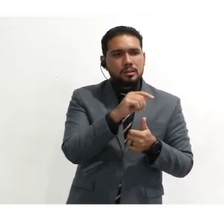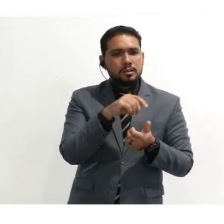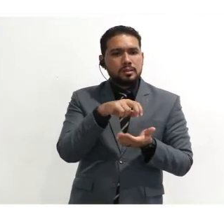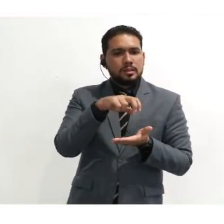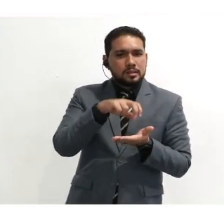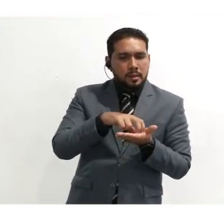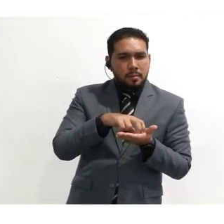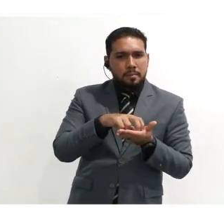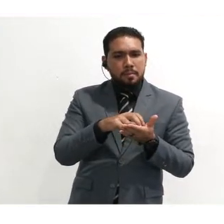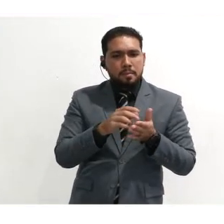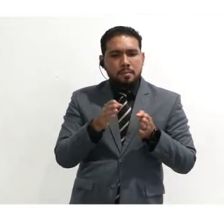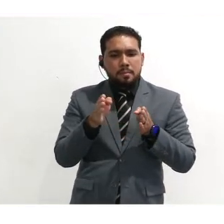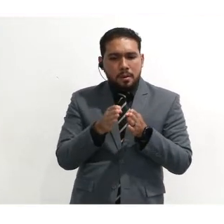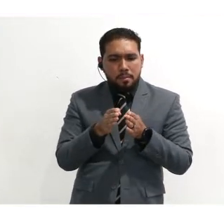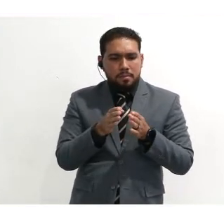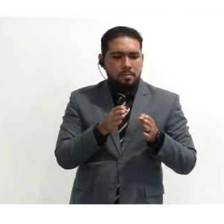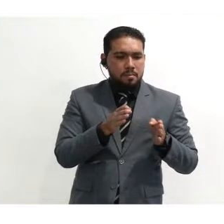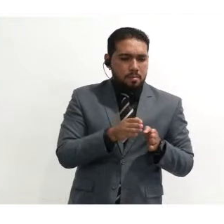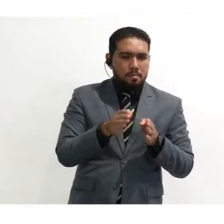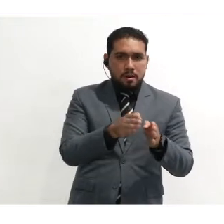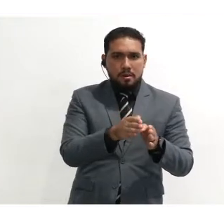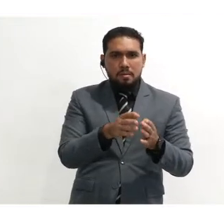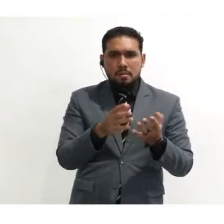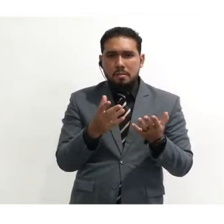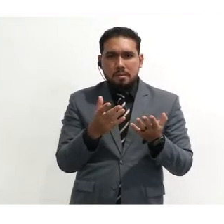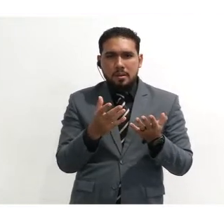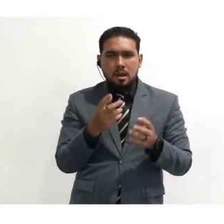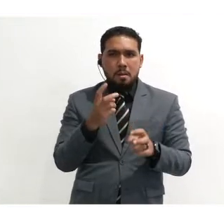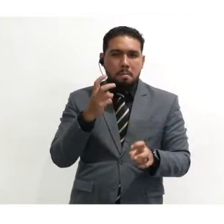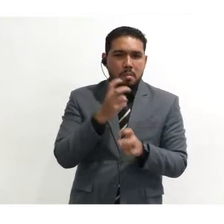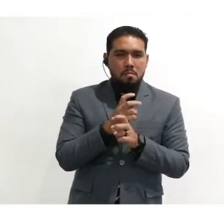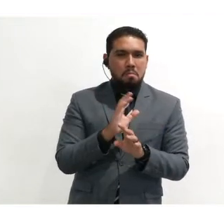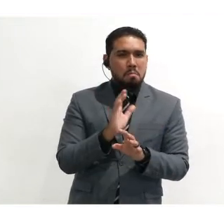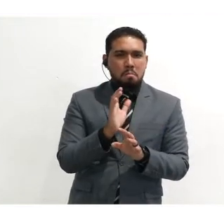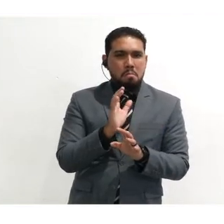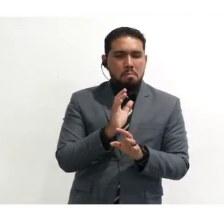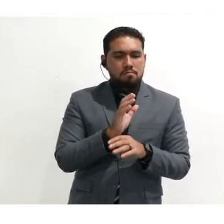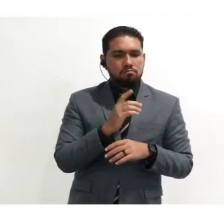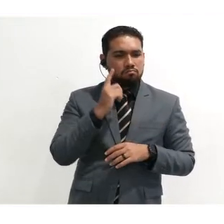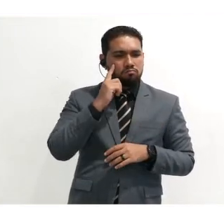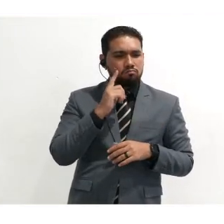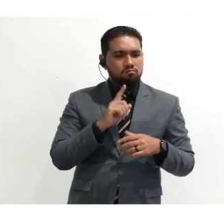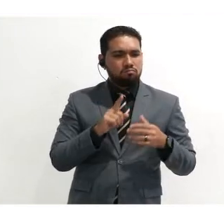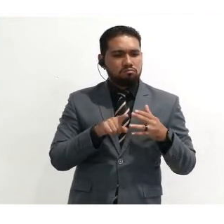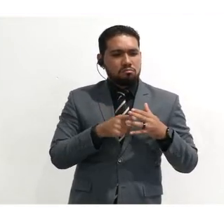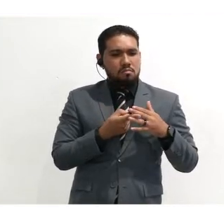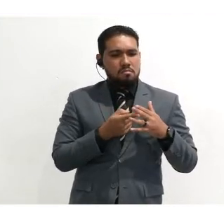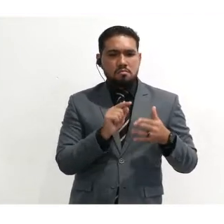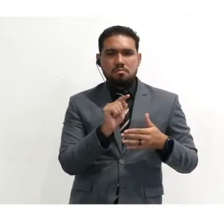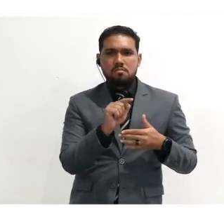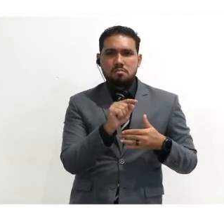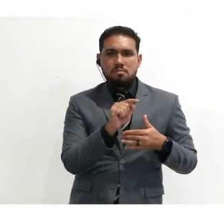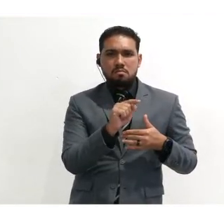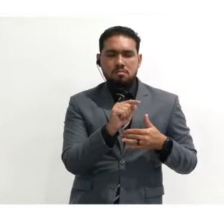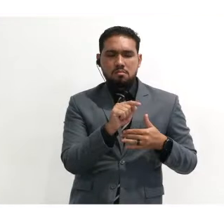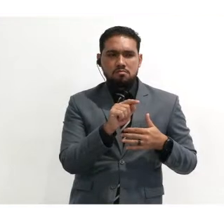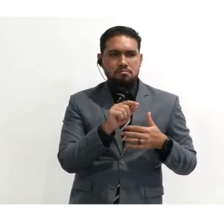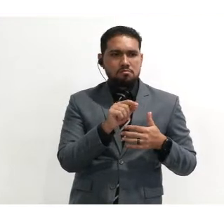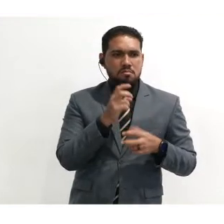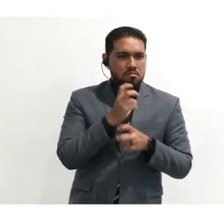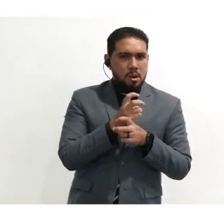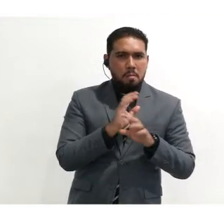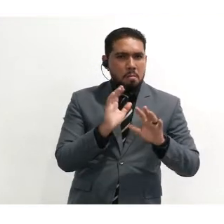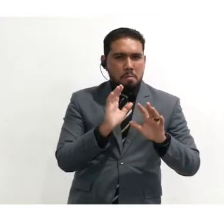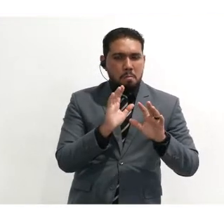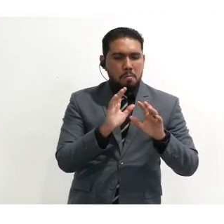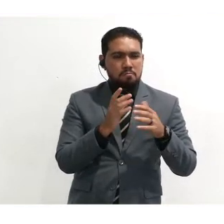advanced. And that would be a probably more logical place to start. So some of the less advanced stuff, yeah.